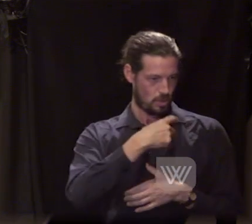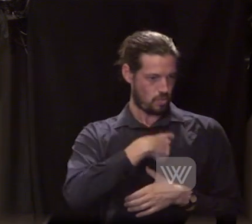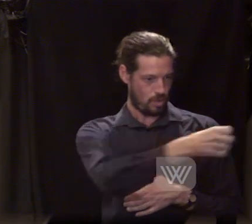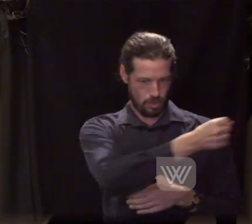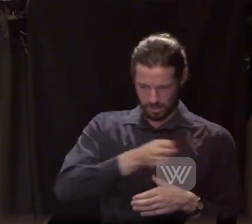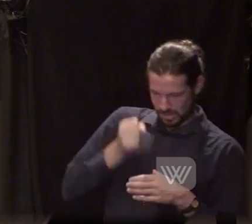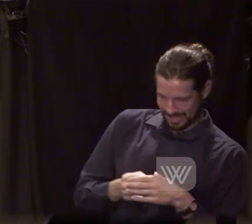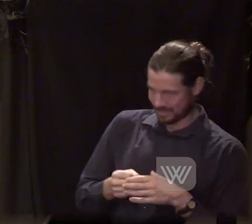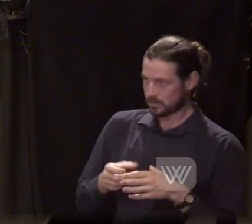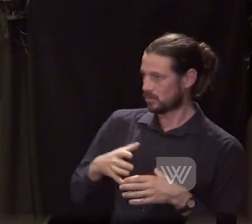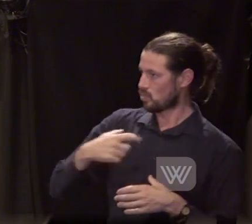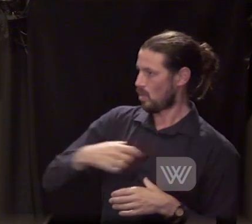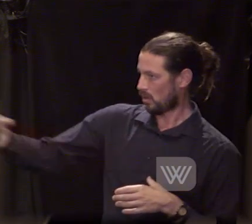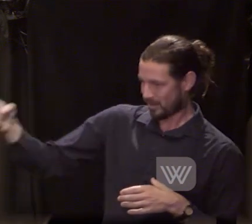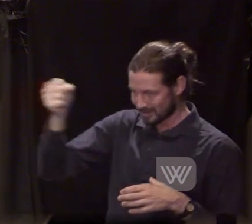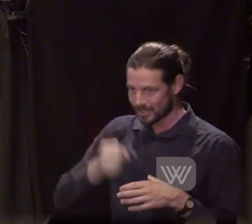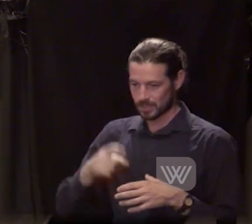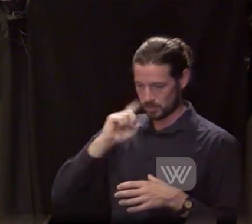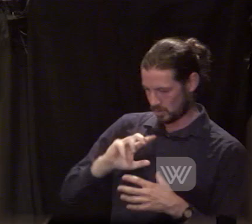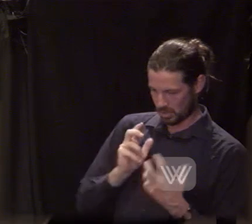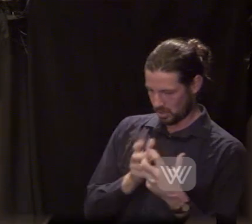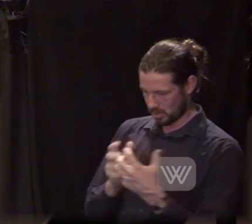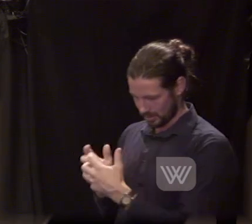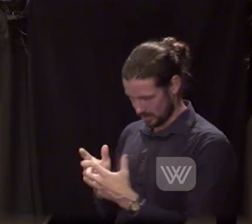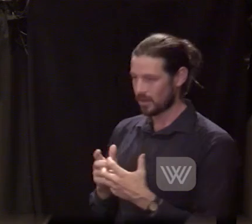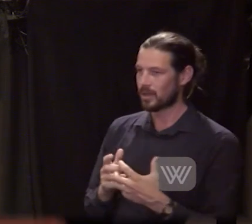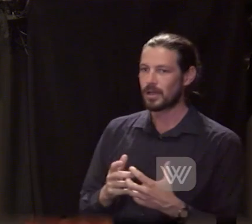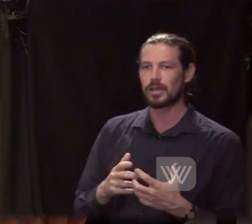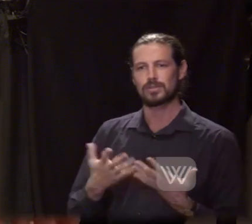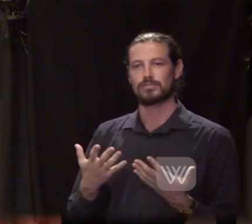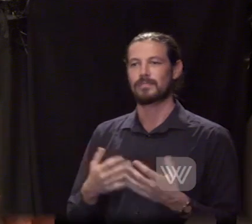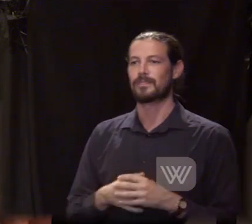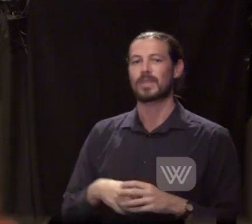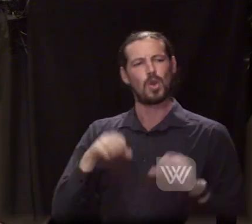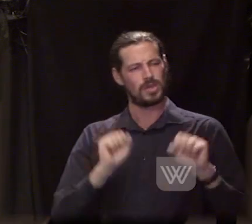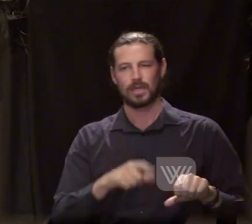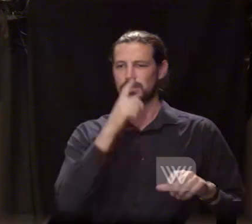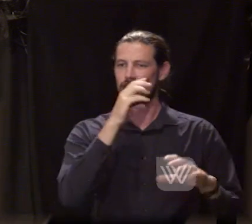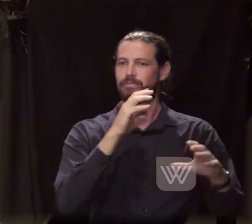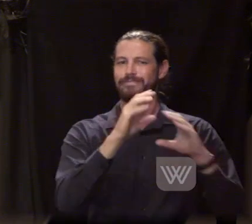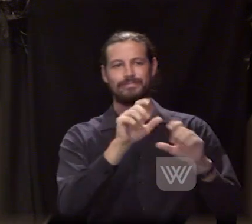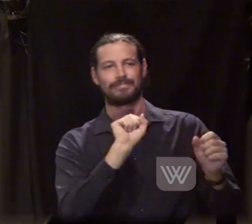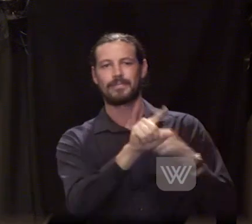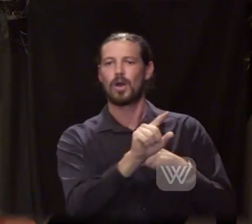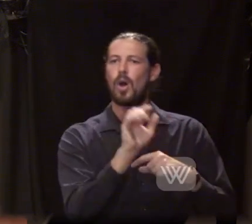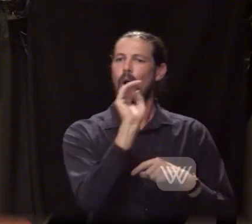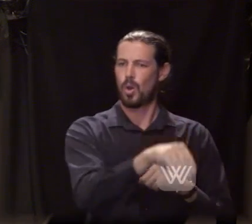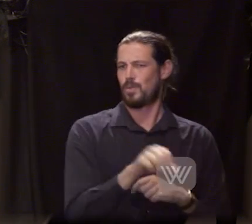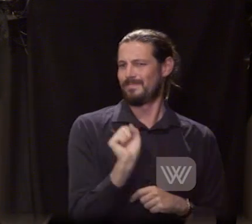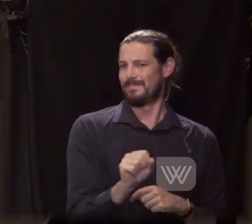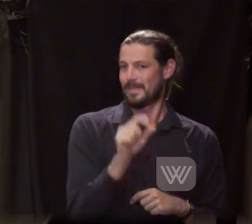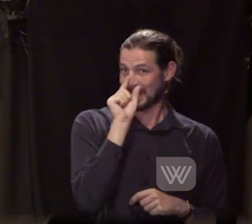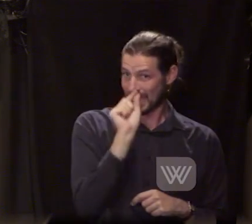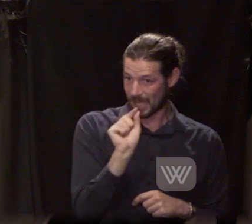now, you would have to fill those niches for each other. And you can still communicate with your family and friends at home, but it's not the same as having